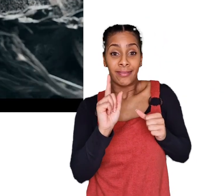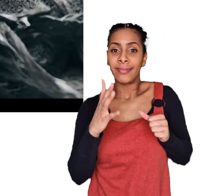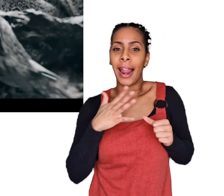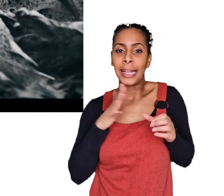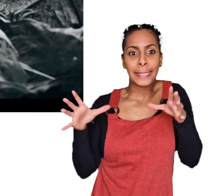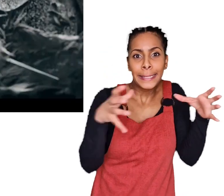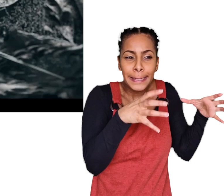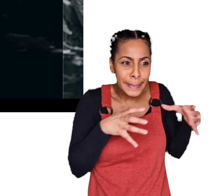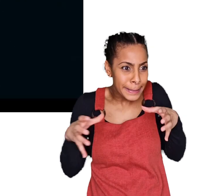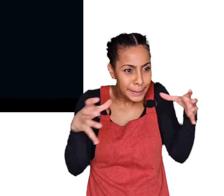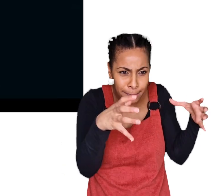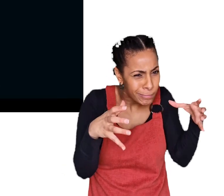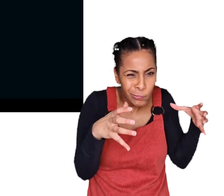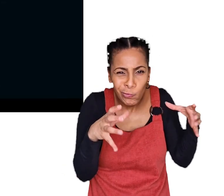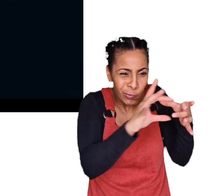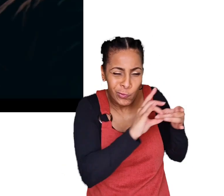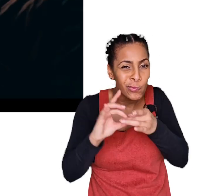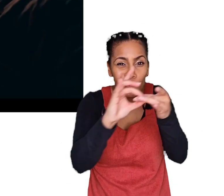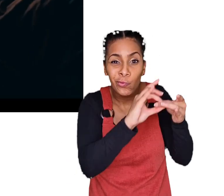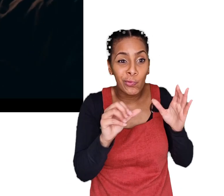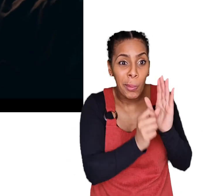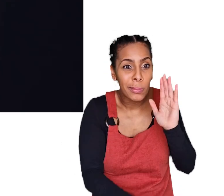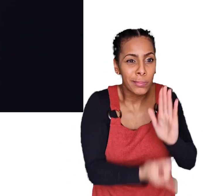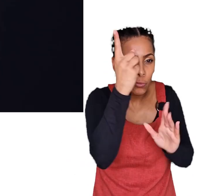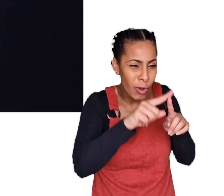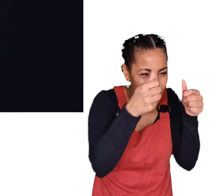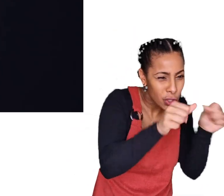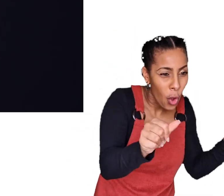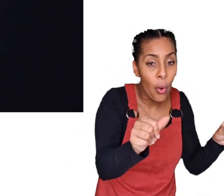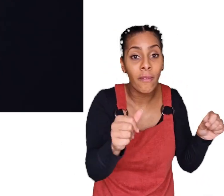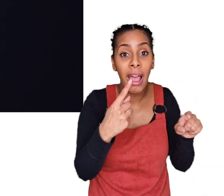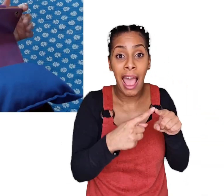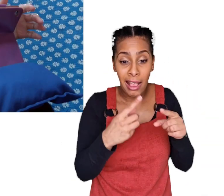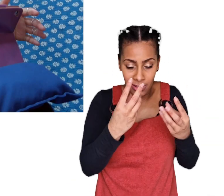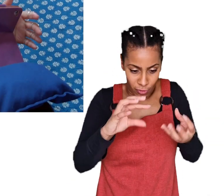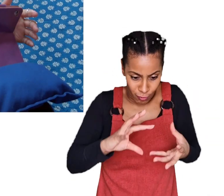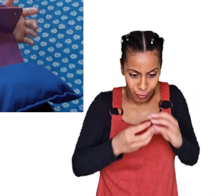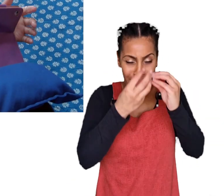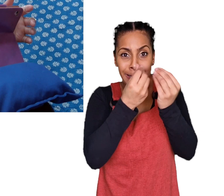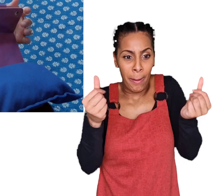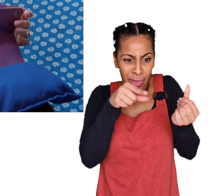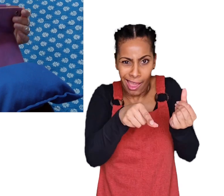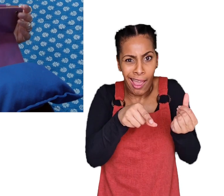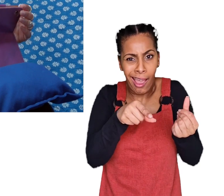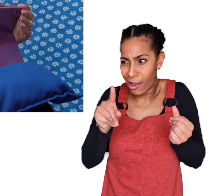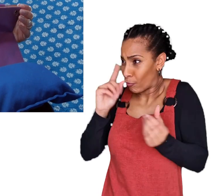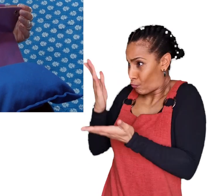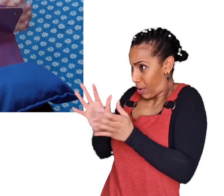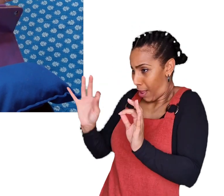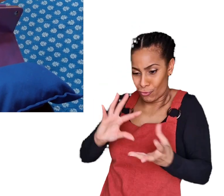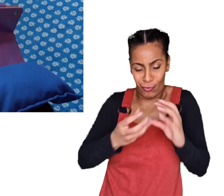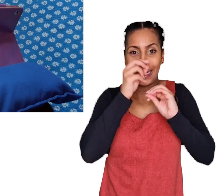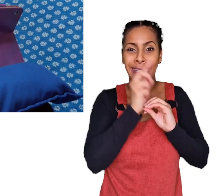teams, problem solving, creating things that just couldn't possibly be real and having loads of fun doing it. Obviously, there's a bunch of work that goes